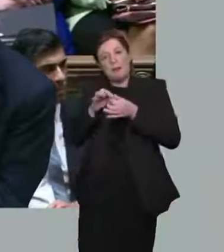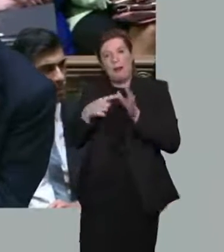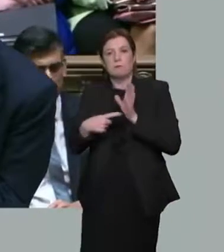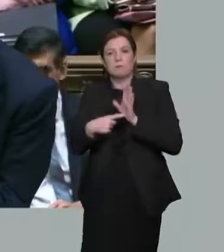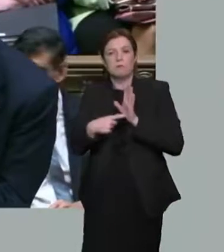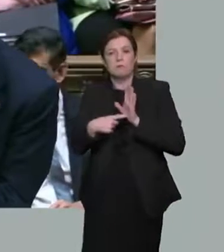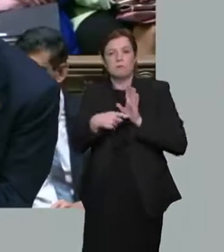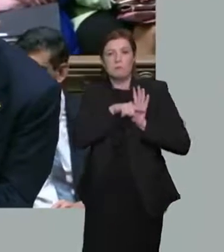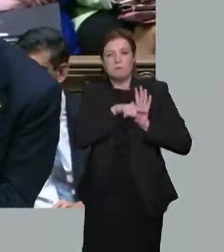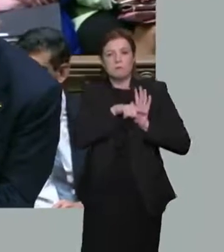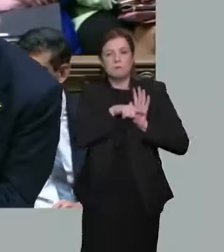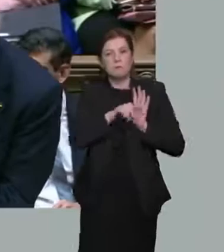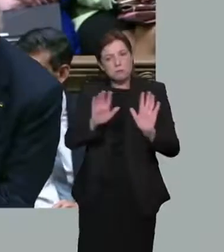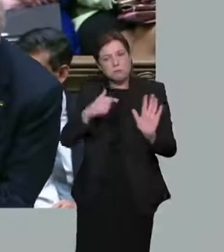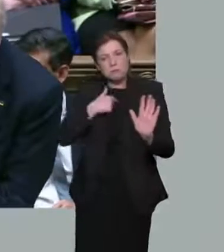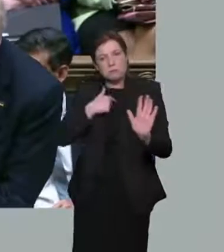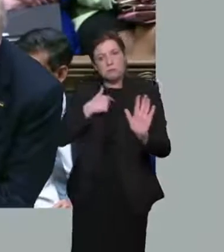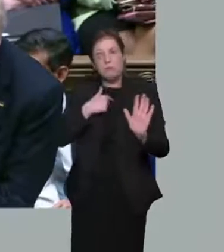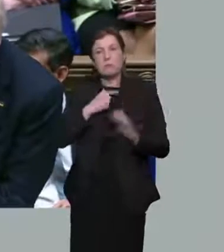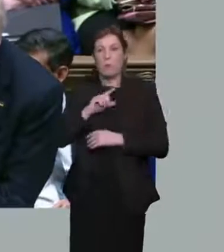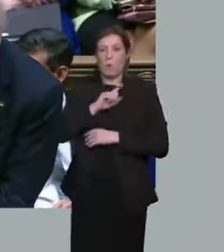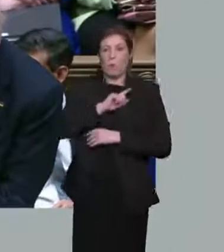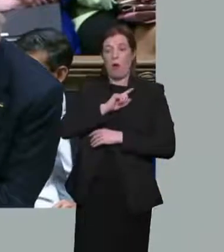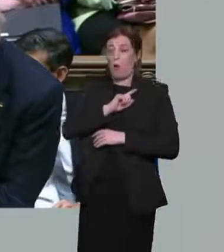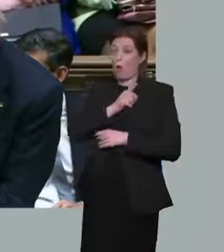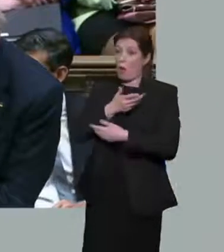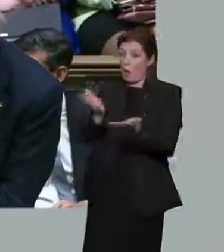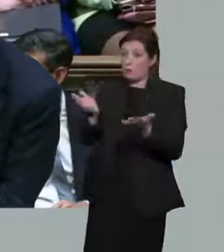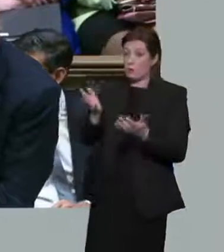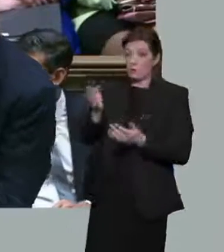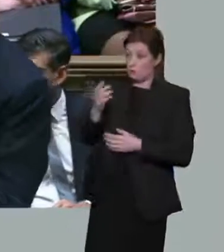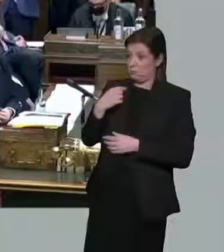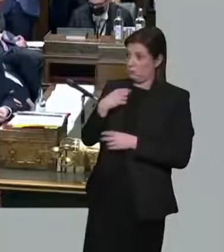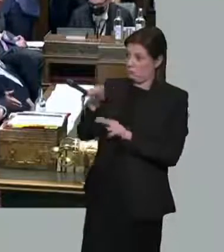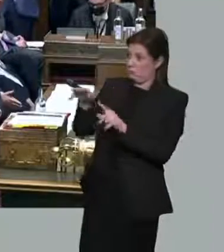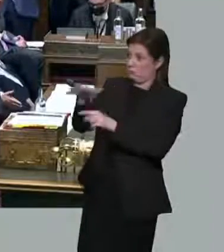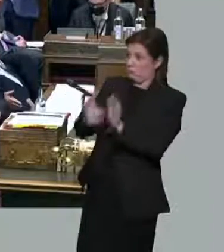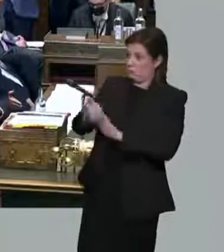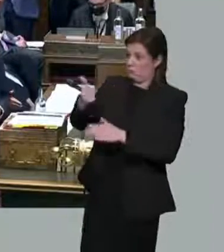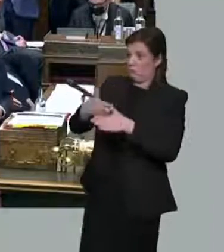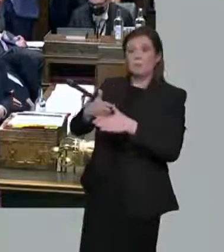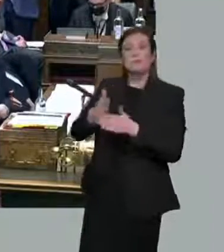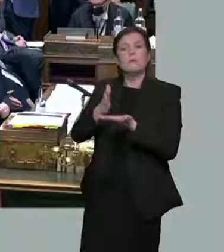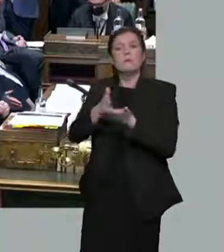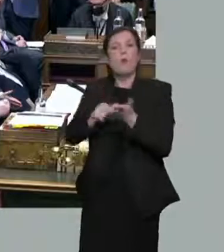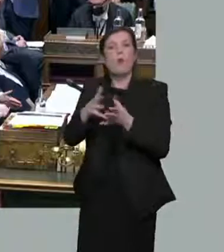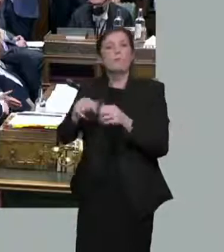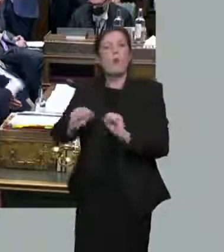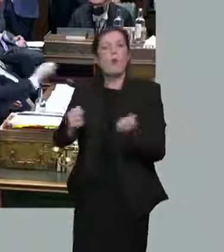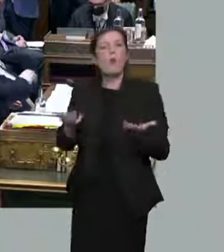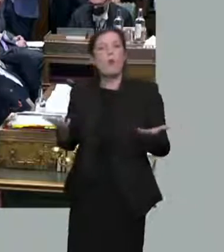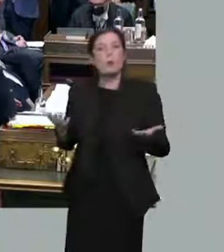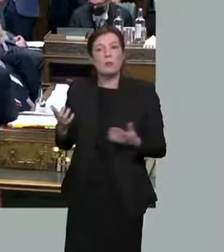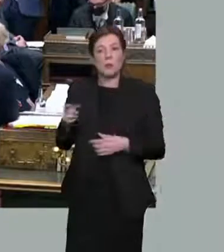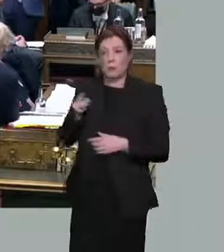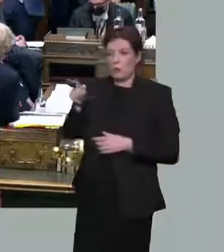Act, and that is the right thing to do, because it seems to me, Mr. Speaker, that they have broken the law. But if he's asking this government to